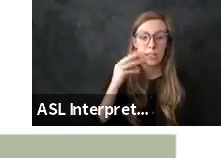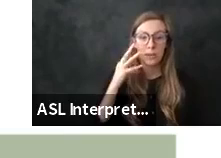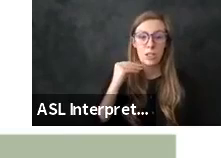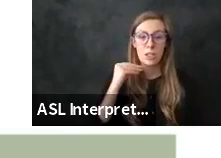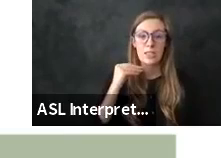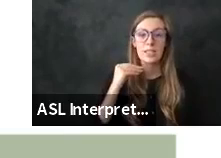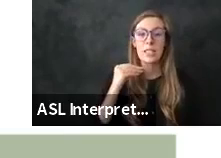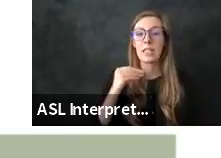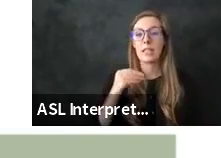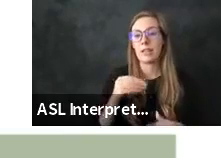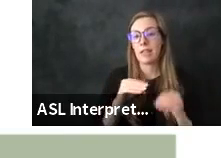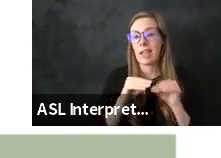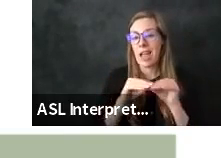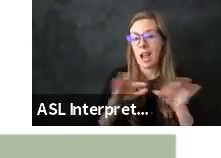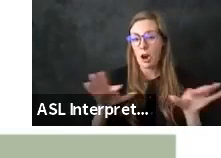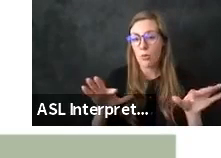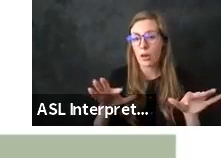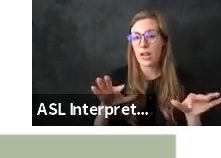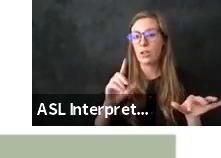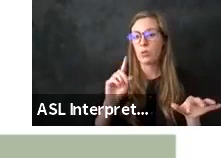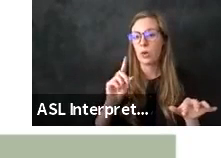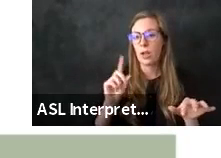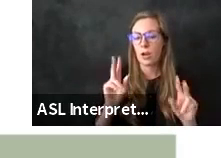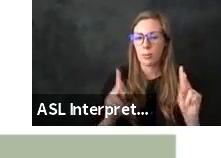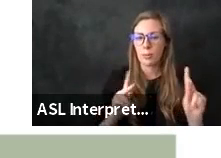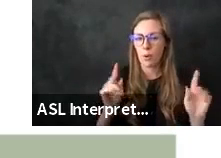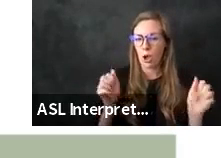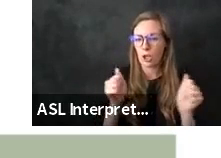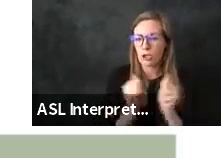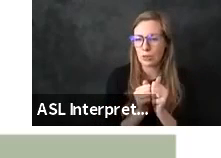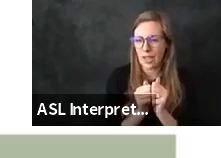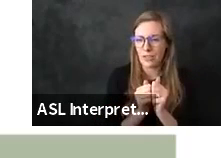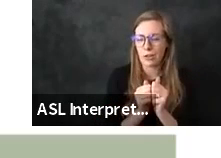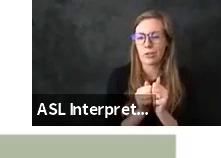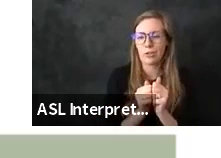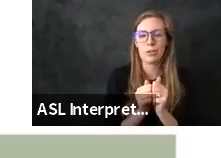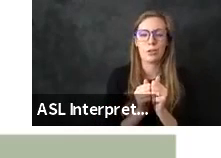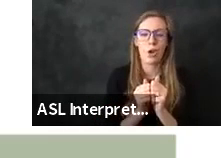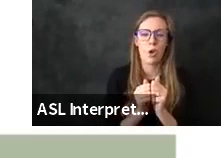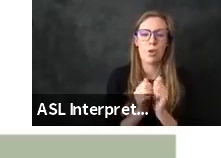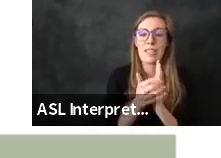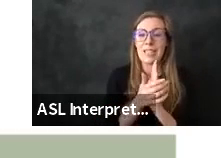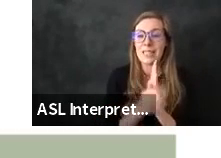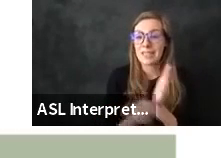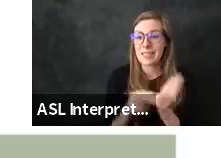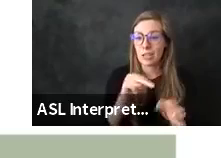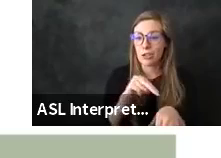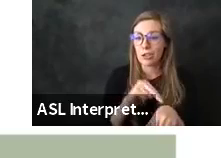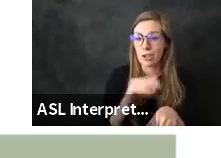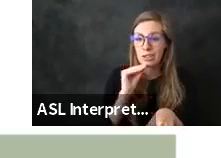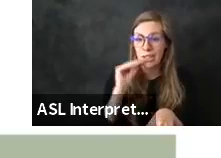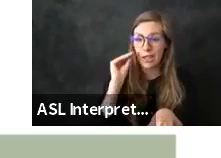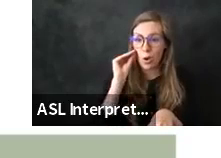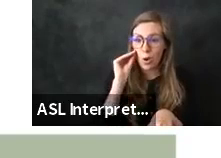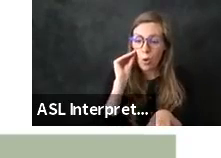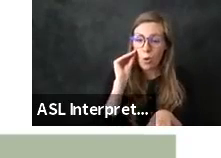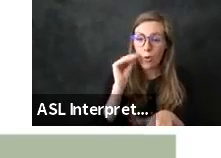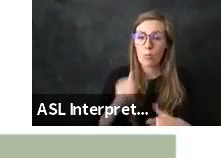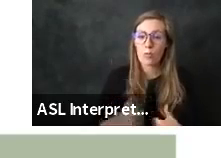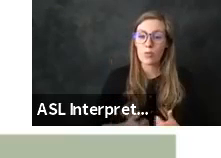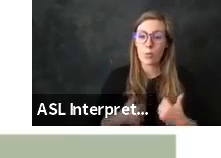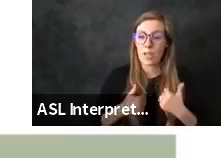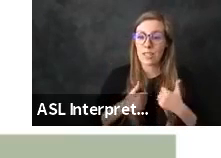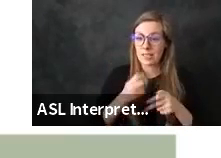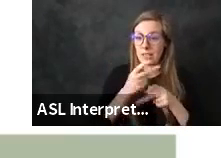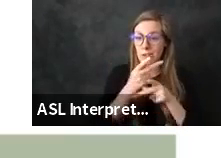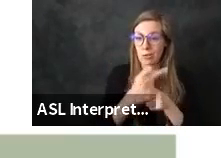increased cases and outbreaks in congregate settings. So these include our skilled nursing facilities, residential care facilities for the elderly,